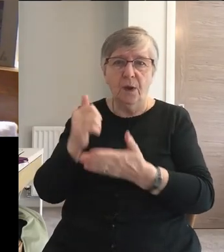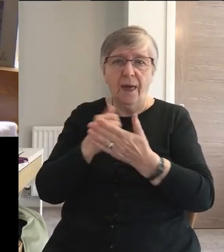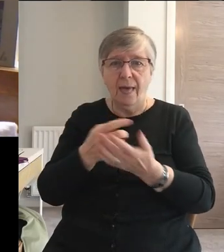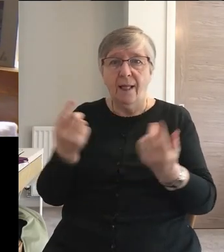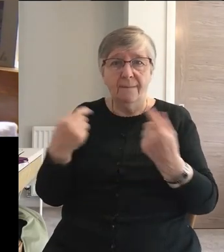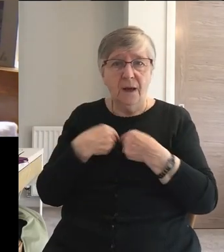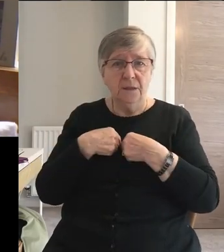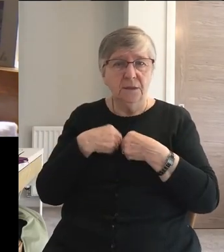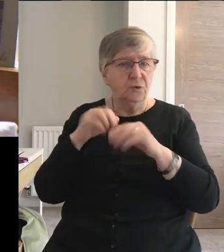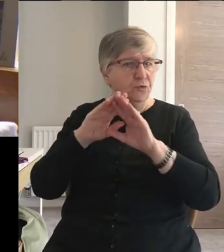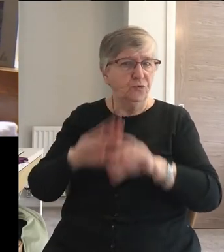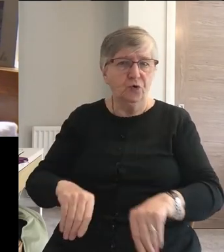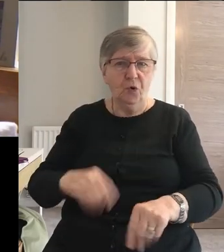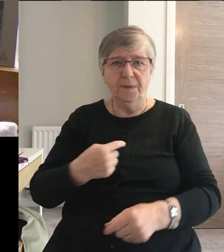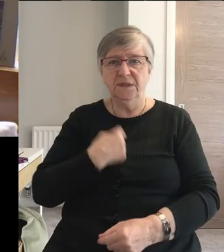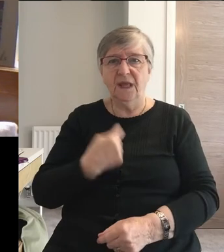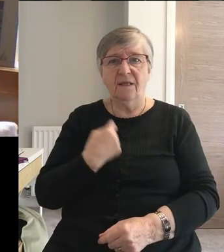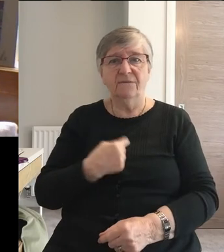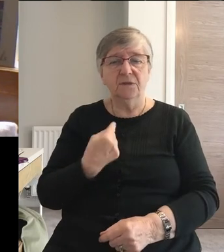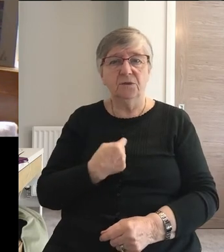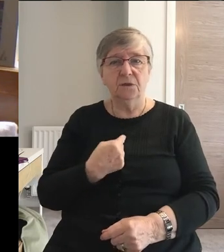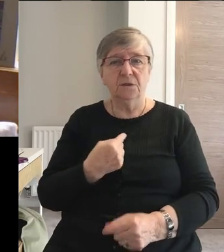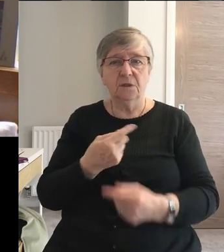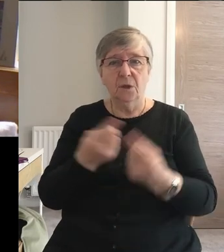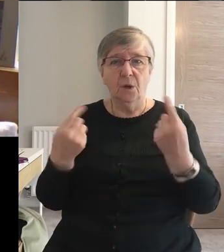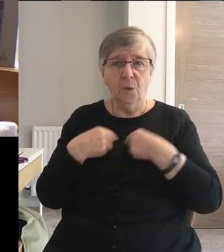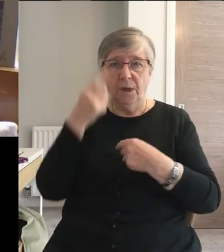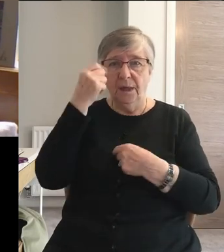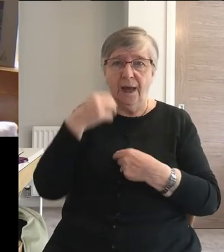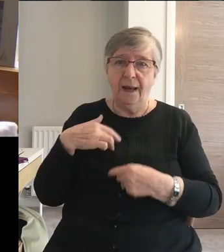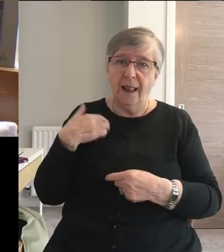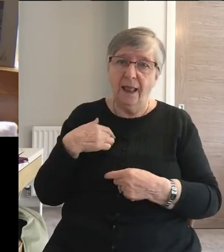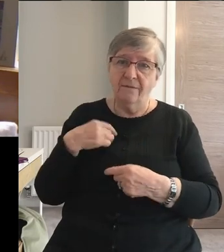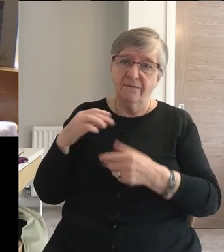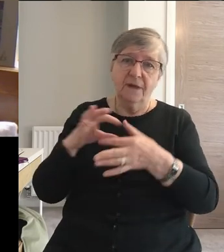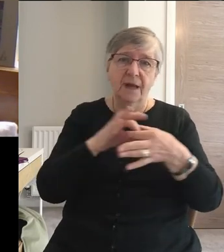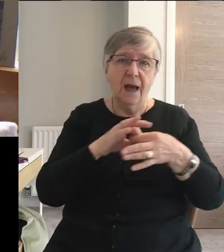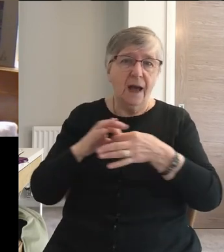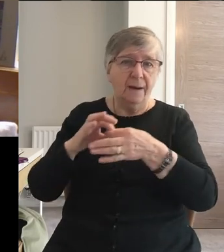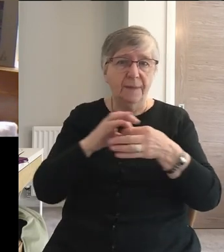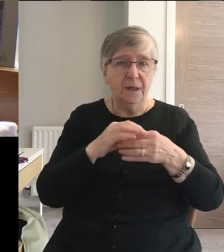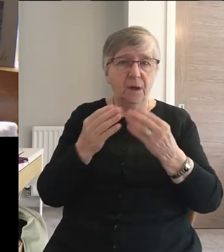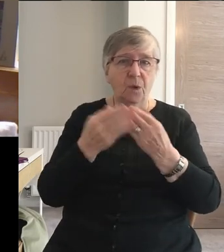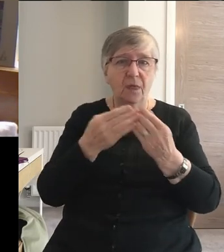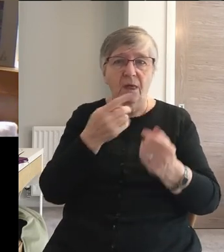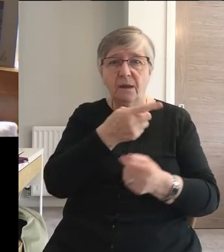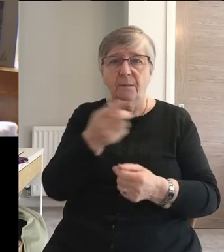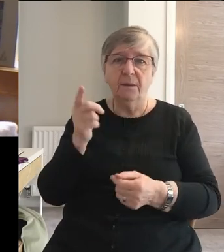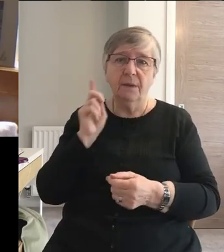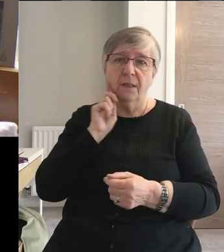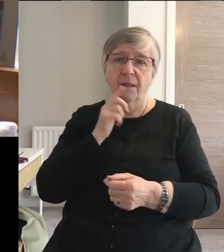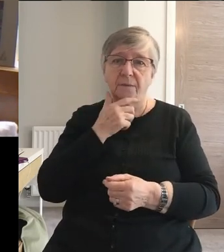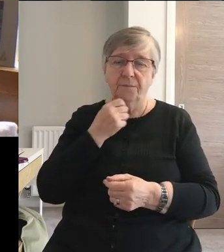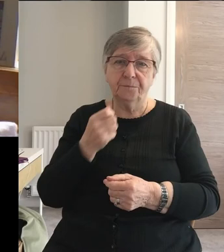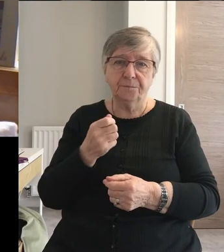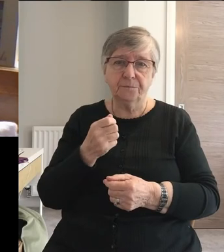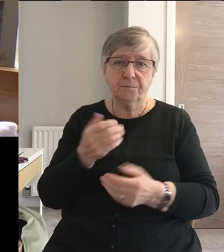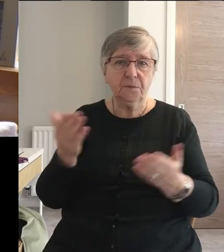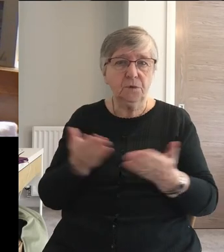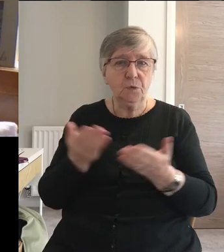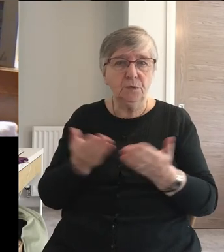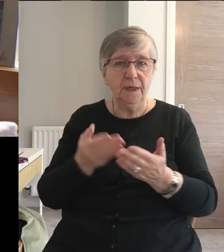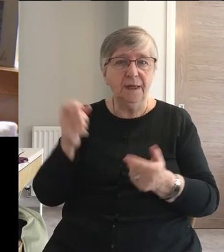overcome selfishness so that we can live in harmony with those around us. On this day of